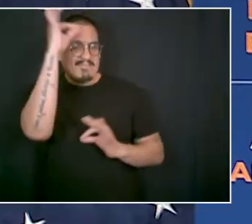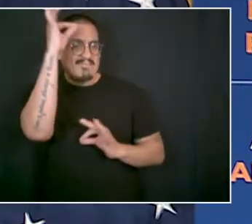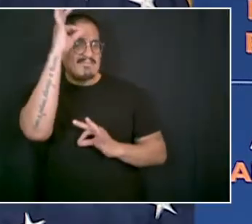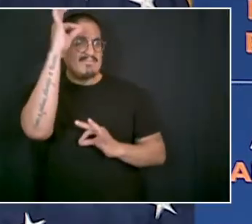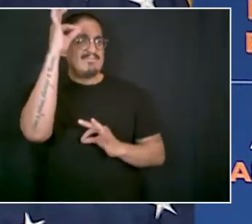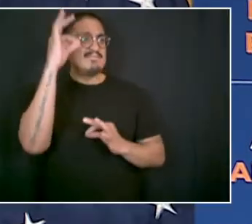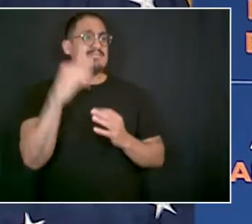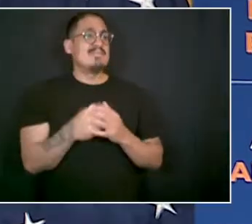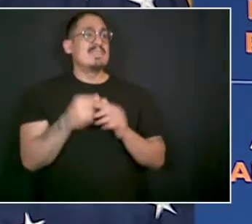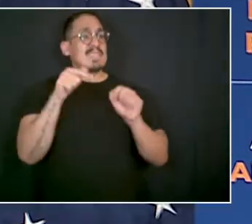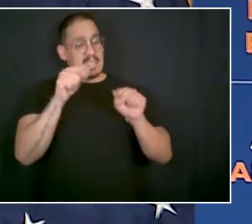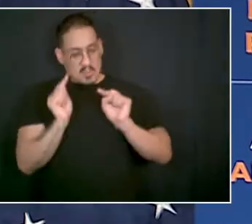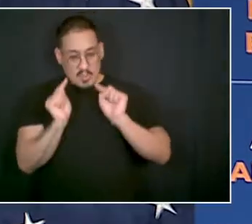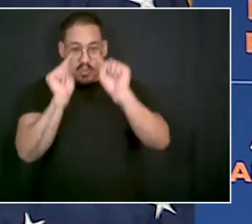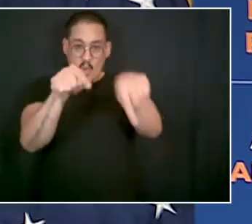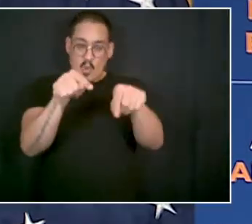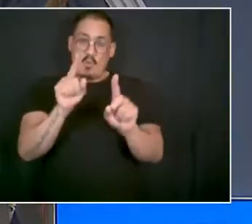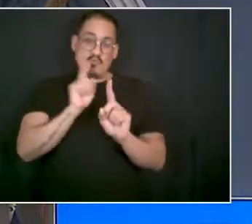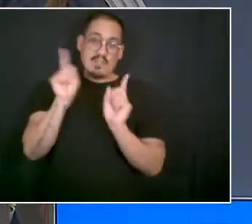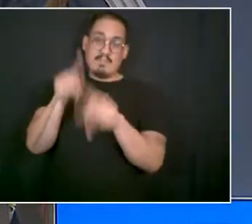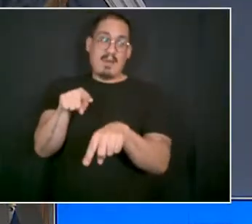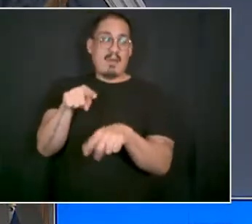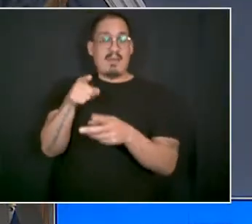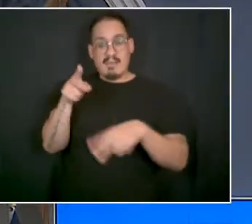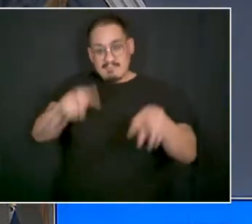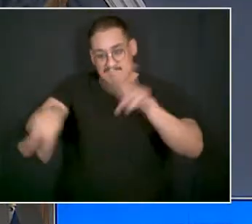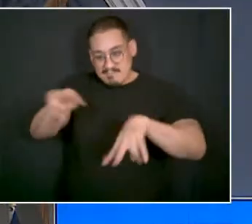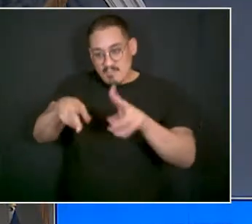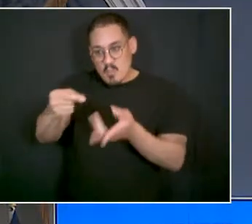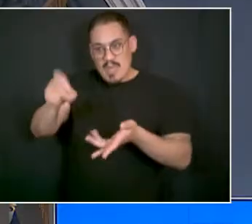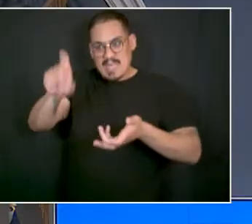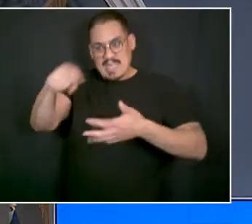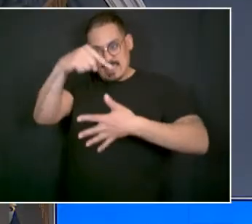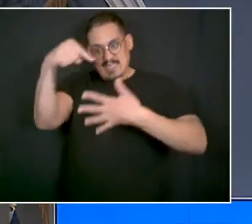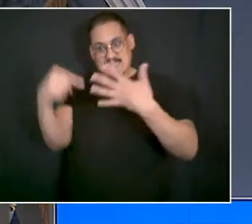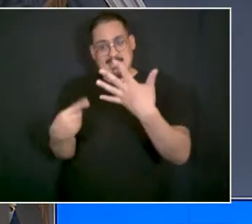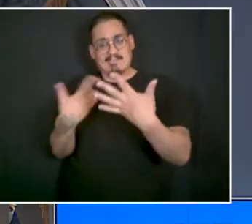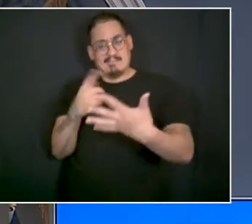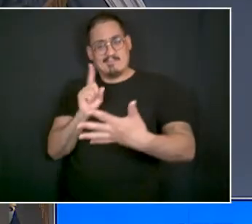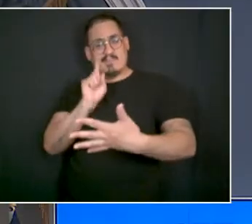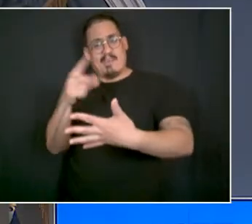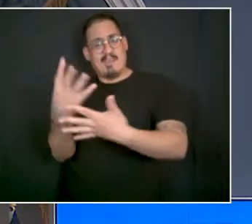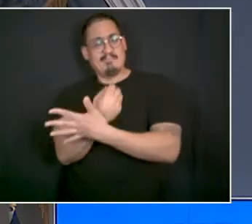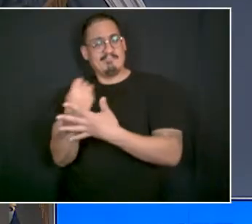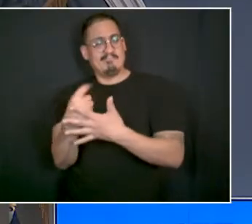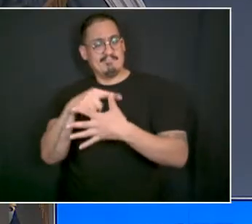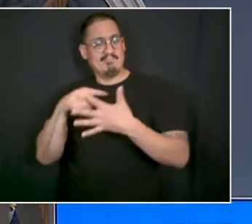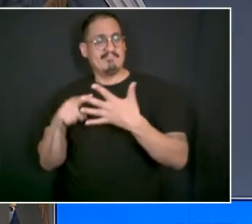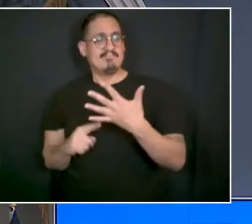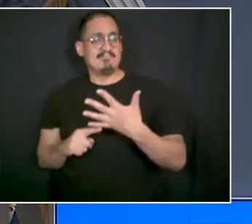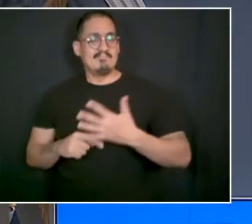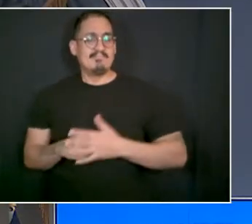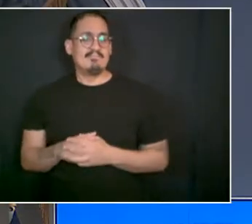need. Hi, Mr. Mayor. How are you? Quite well. How are you doing? Good. Good. You brought up Randy Mastro's